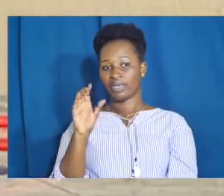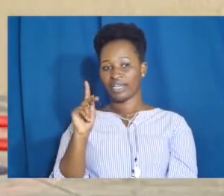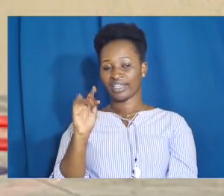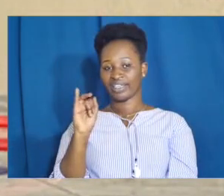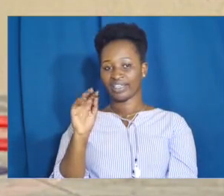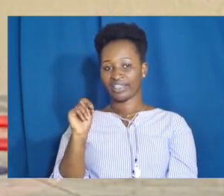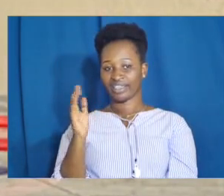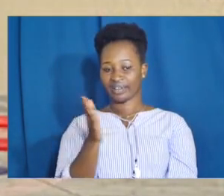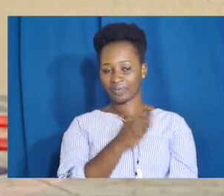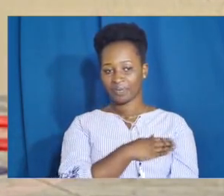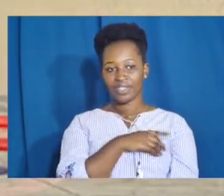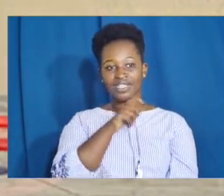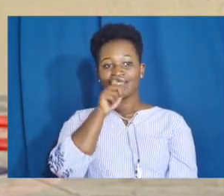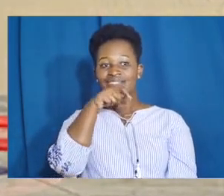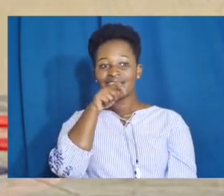or